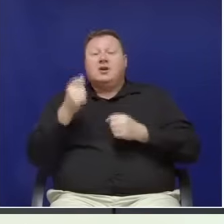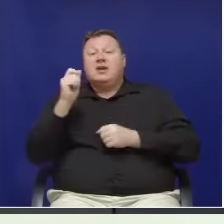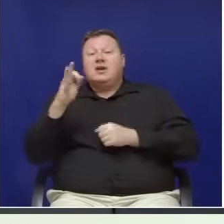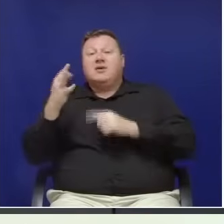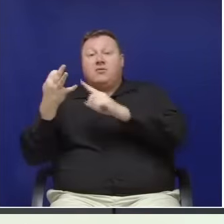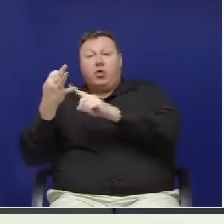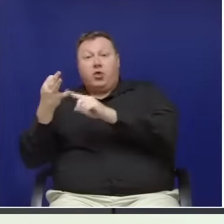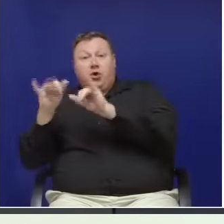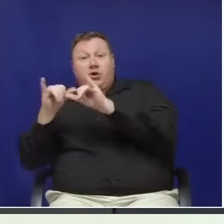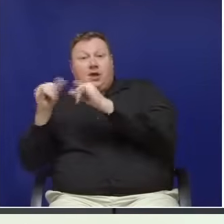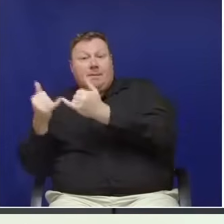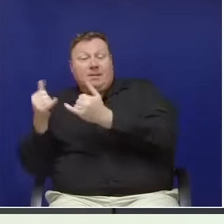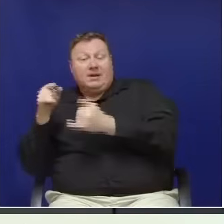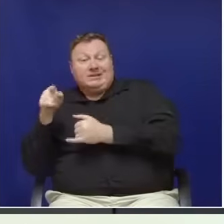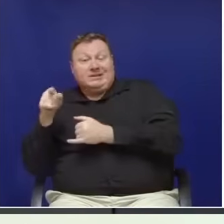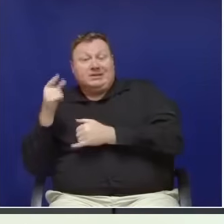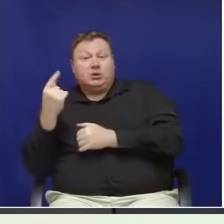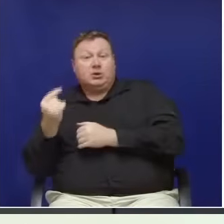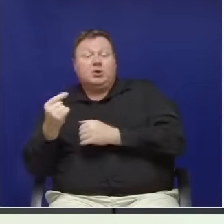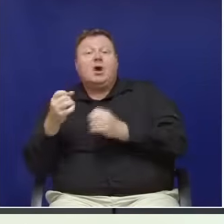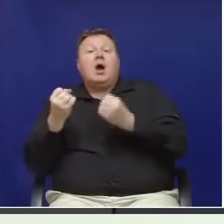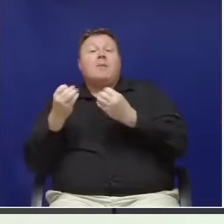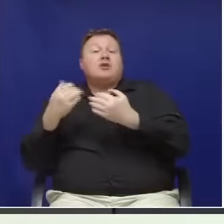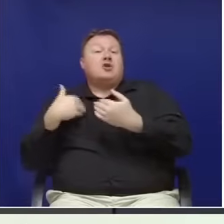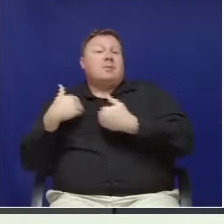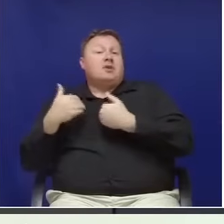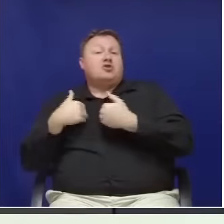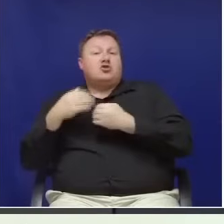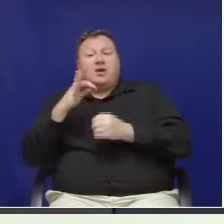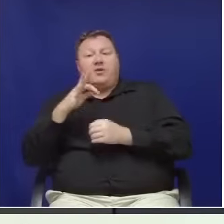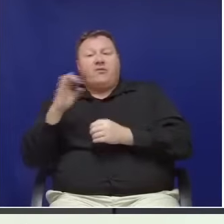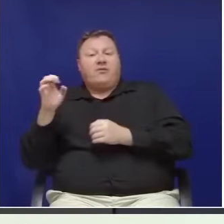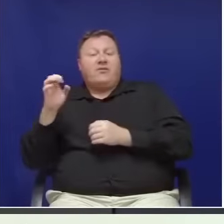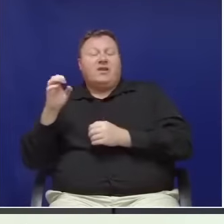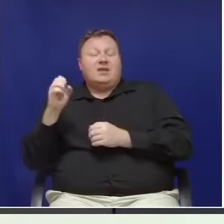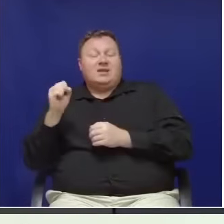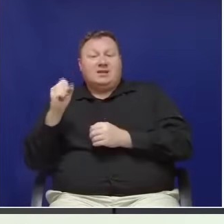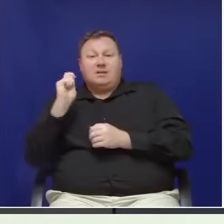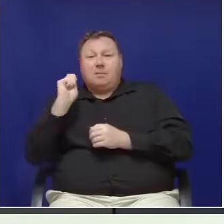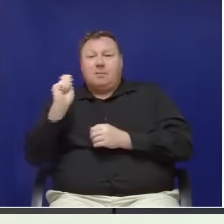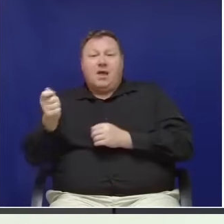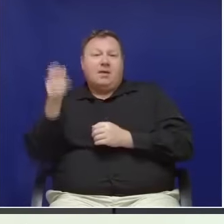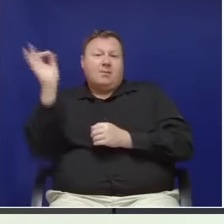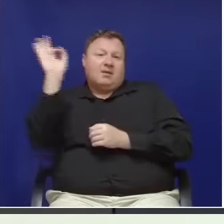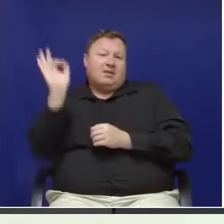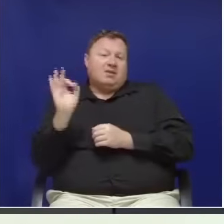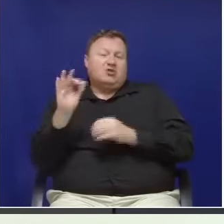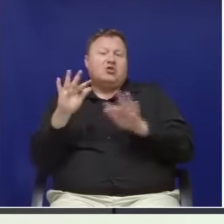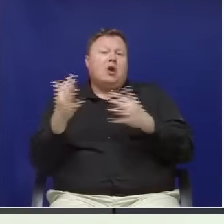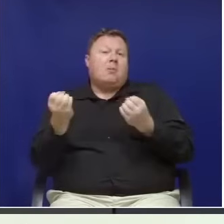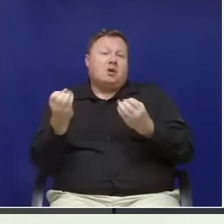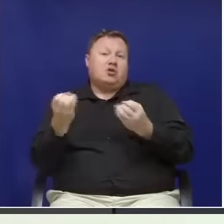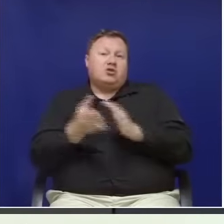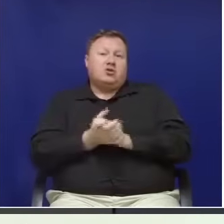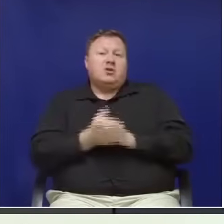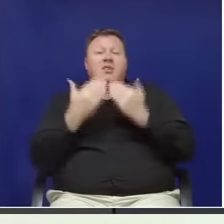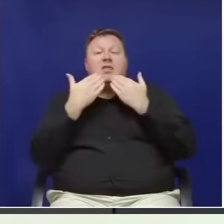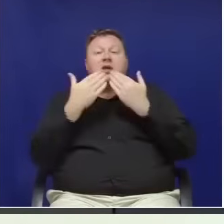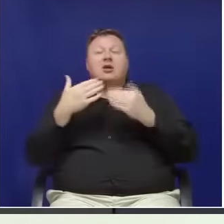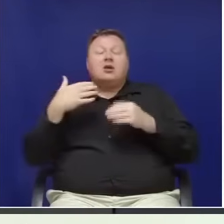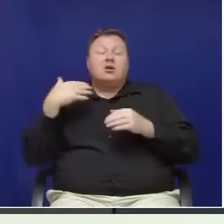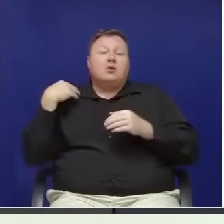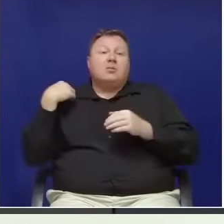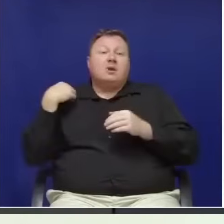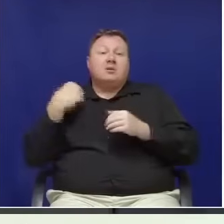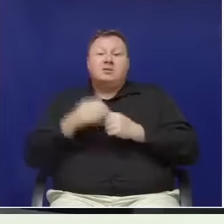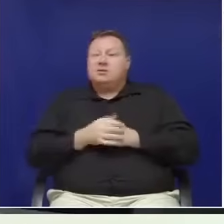is involved, how much administration fee are paid to them in percentage? Thank you, Minister.